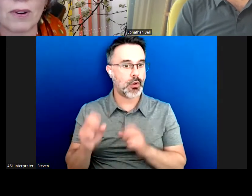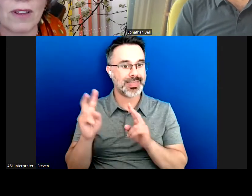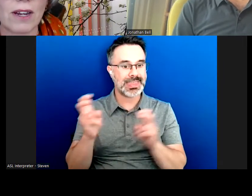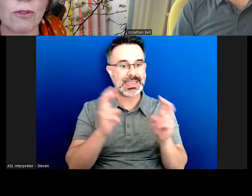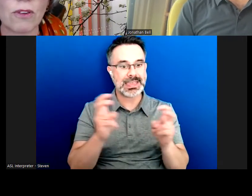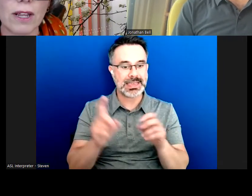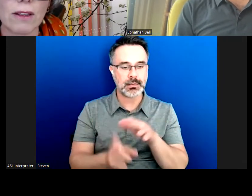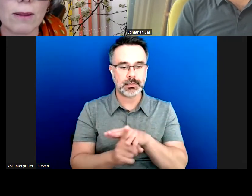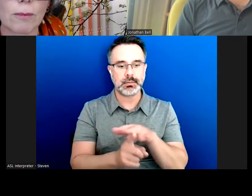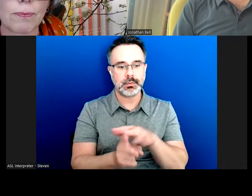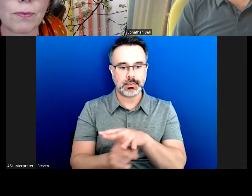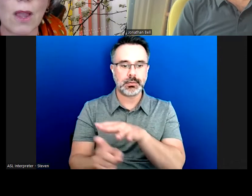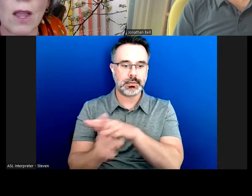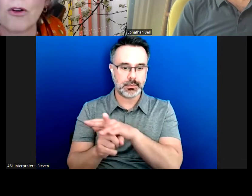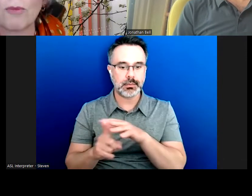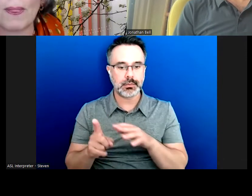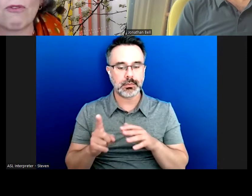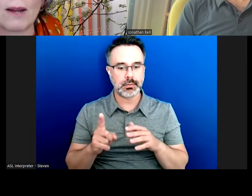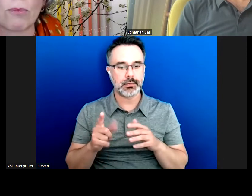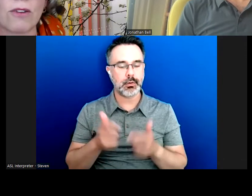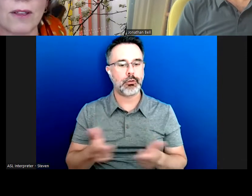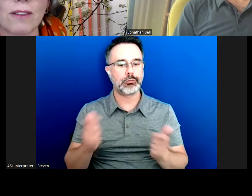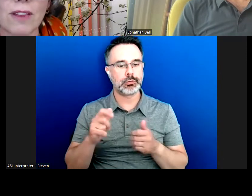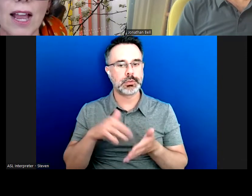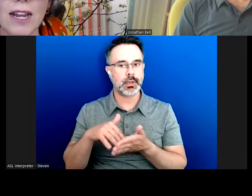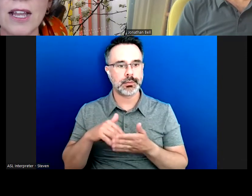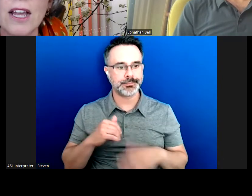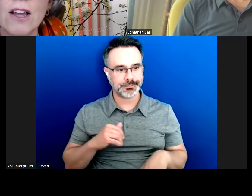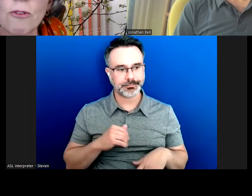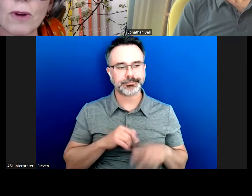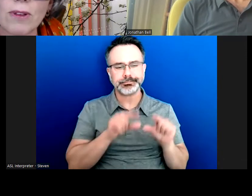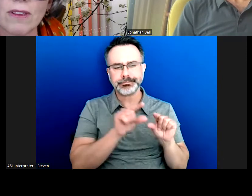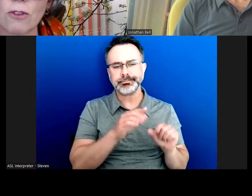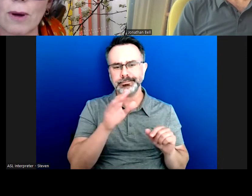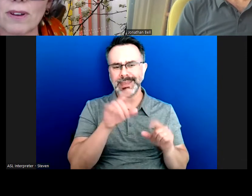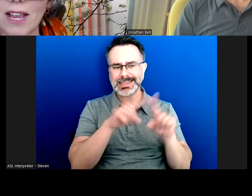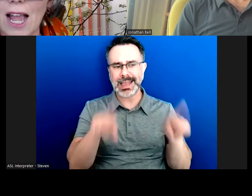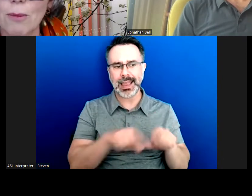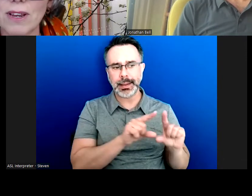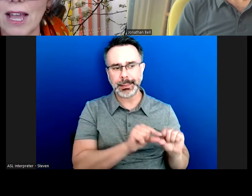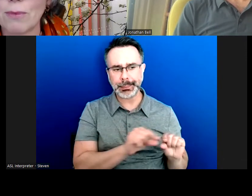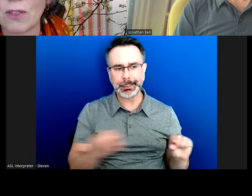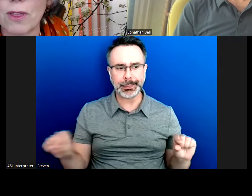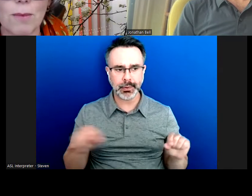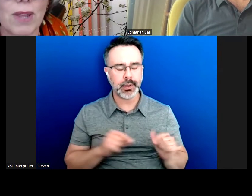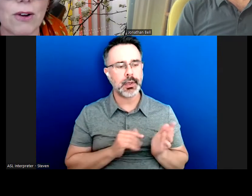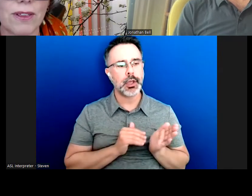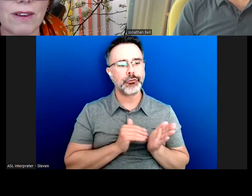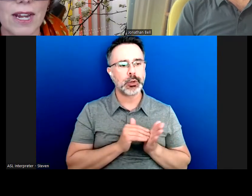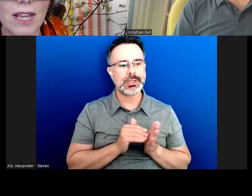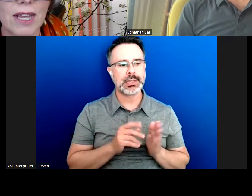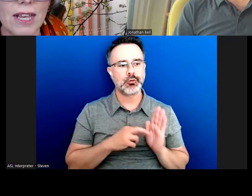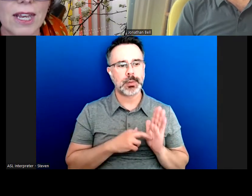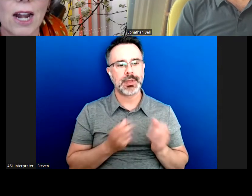larger representative studies. A note about the fine print on this slide. Frequencies represent how many times a theme appeared